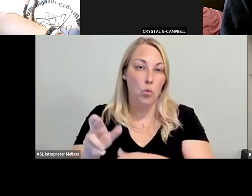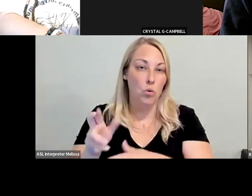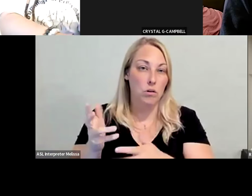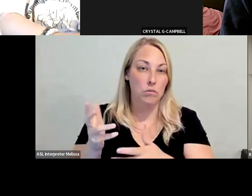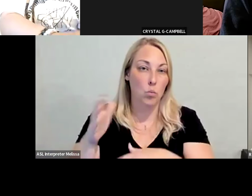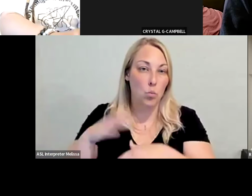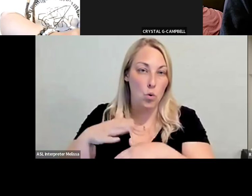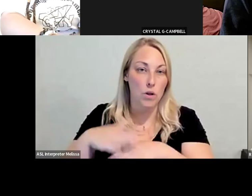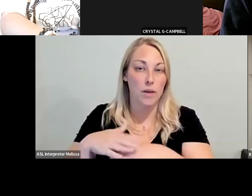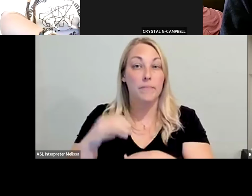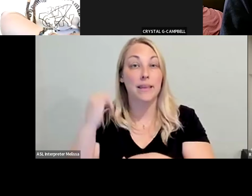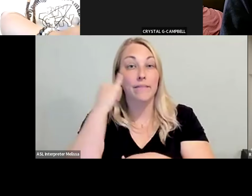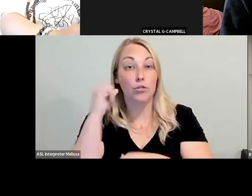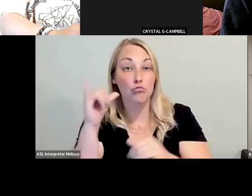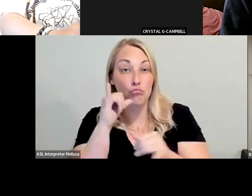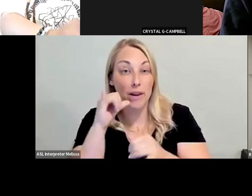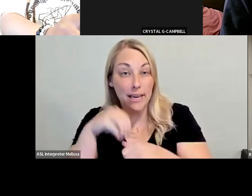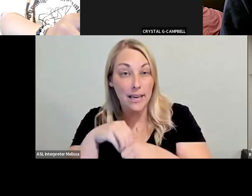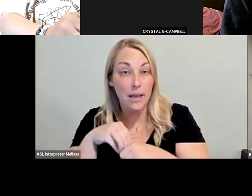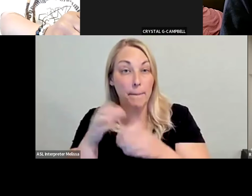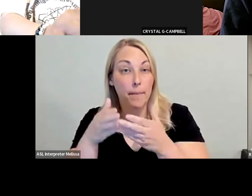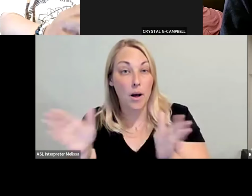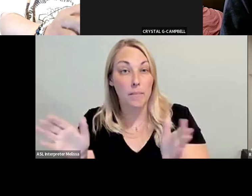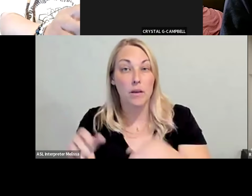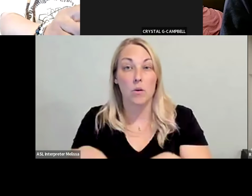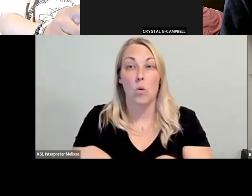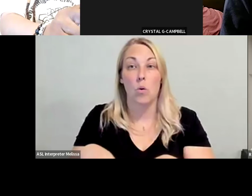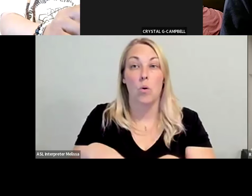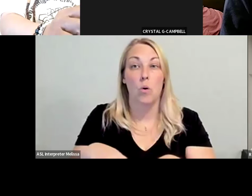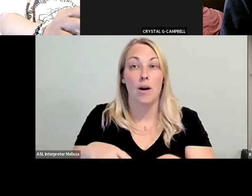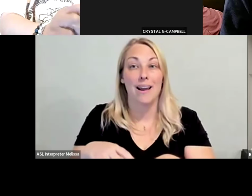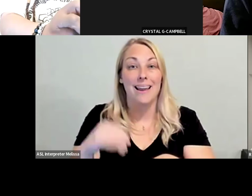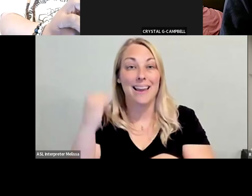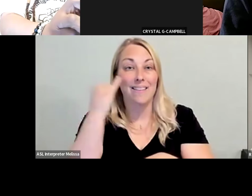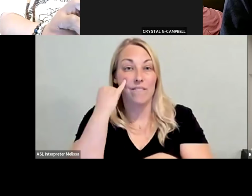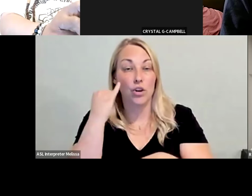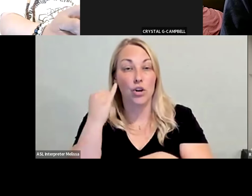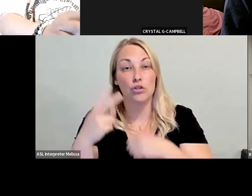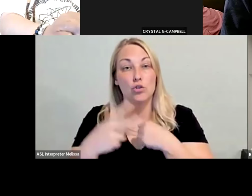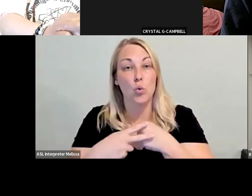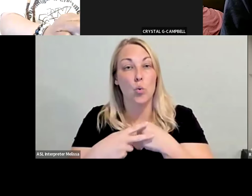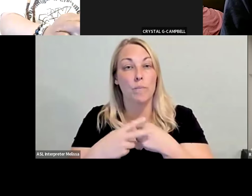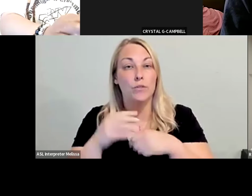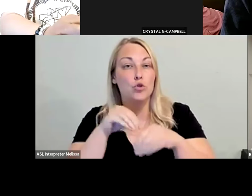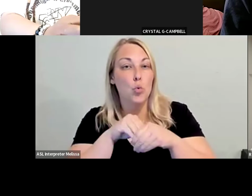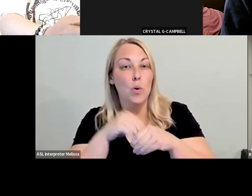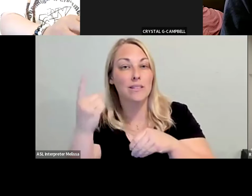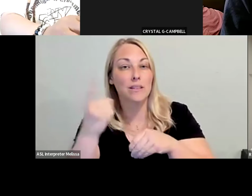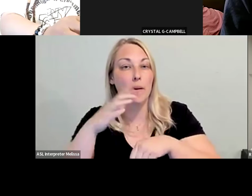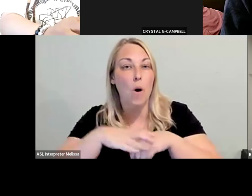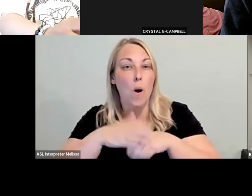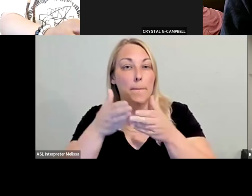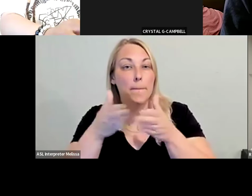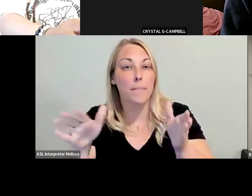they're drinking in public, if they have anything that they're storing on public space like grills